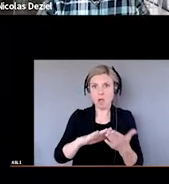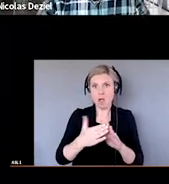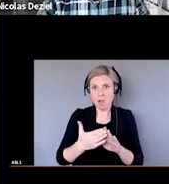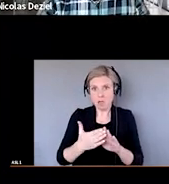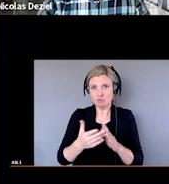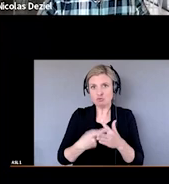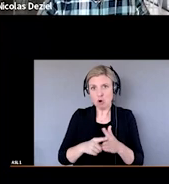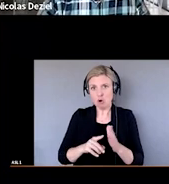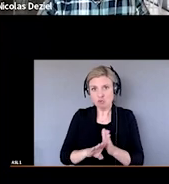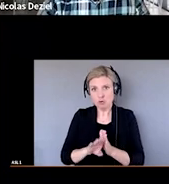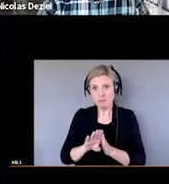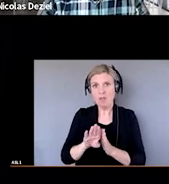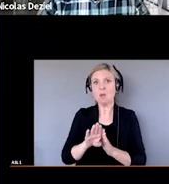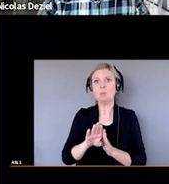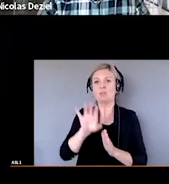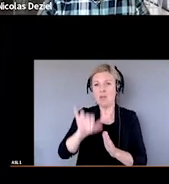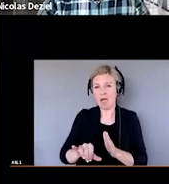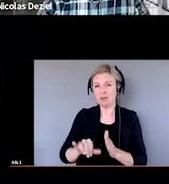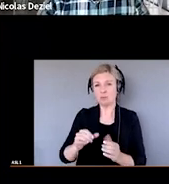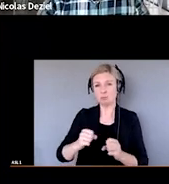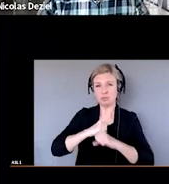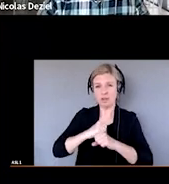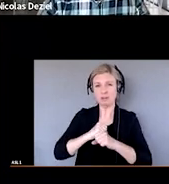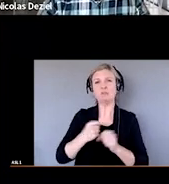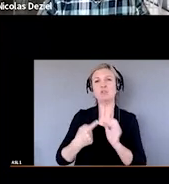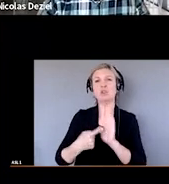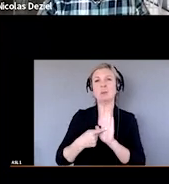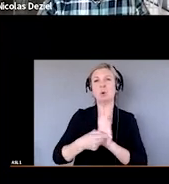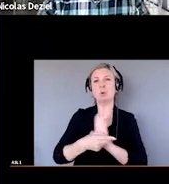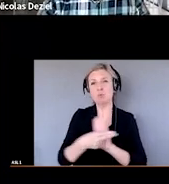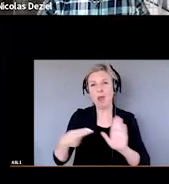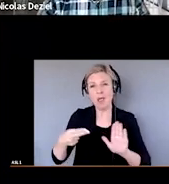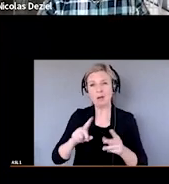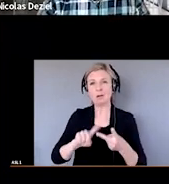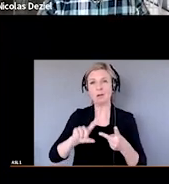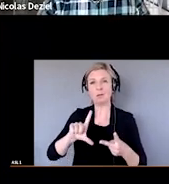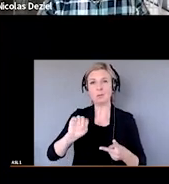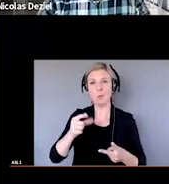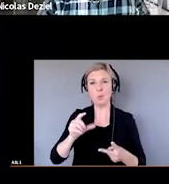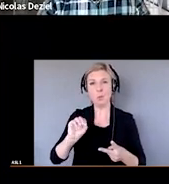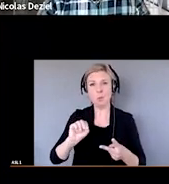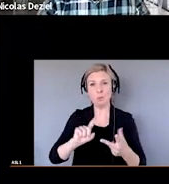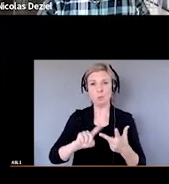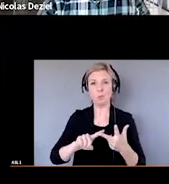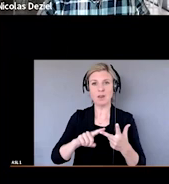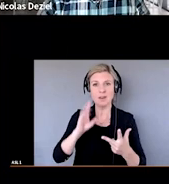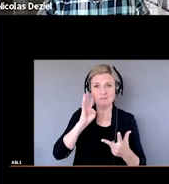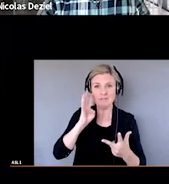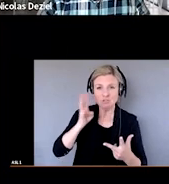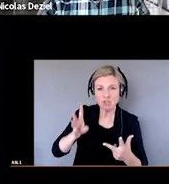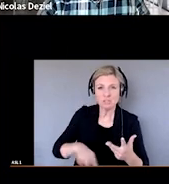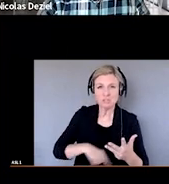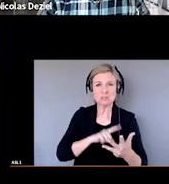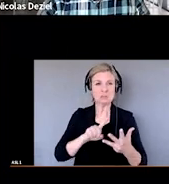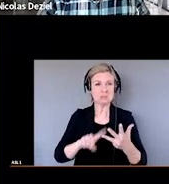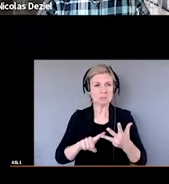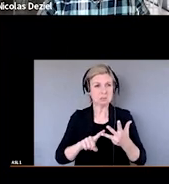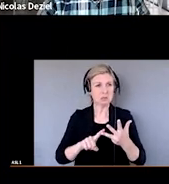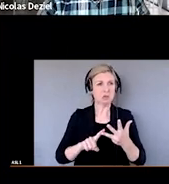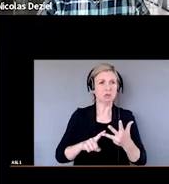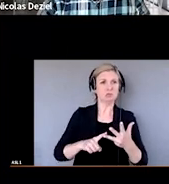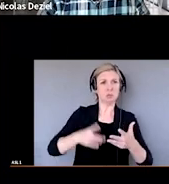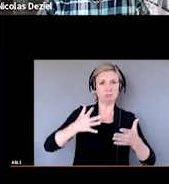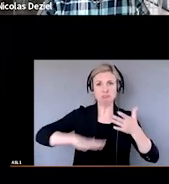include brands, logos, inventions, original artistic works, the visual appeal of designs,